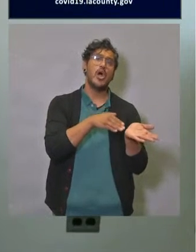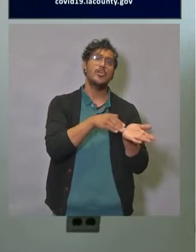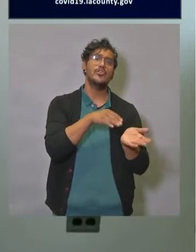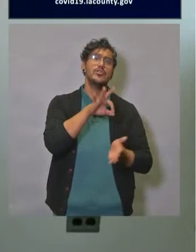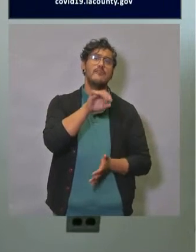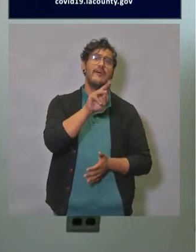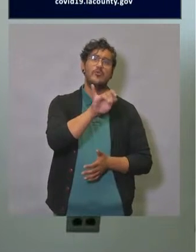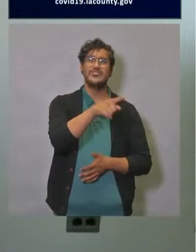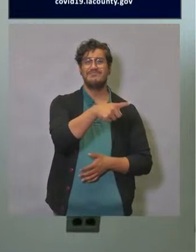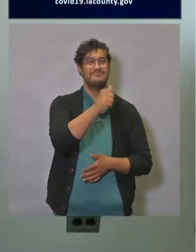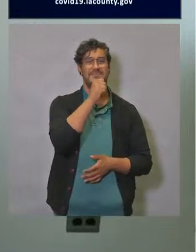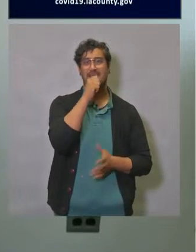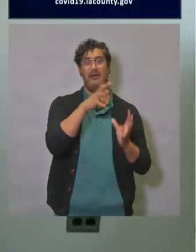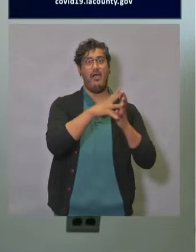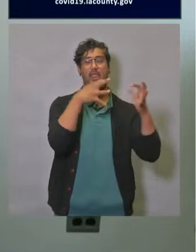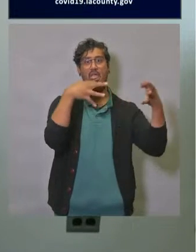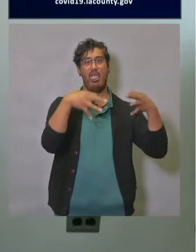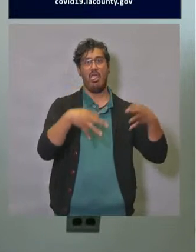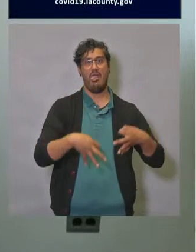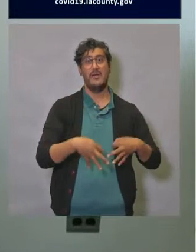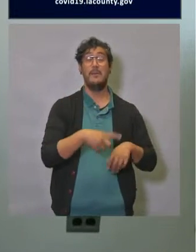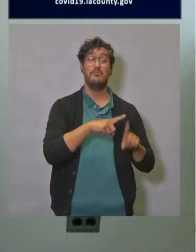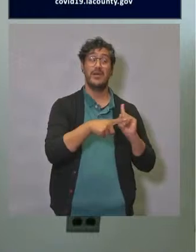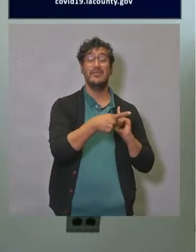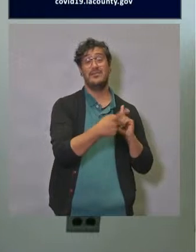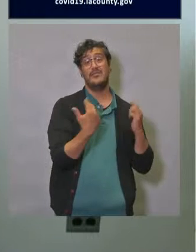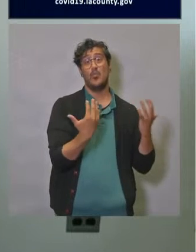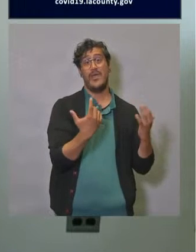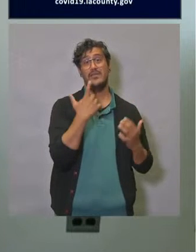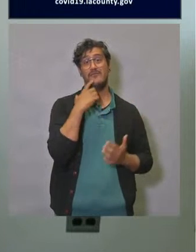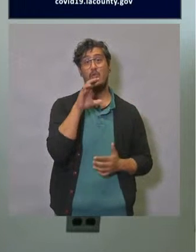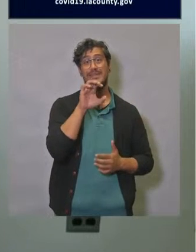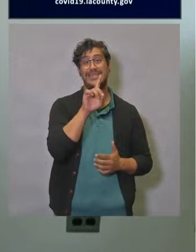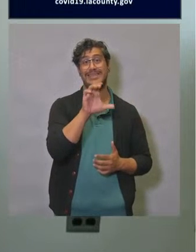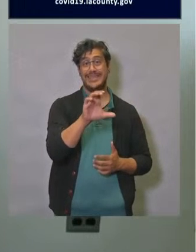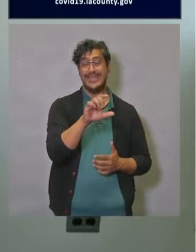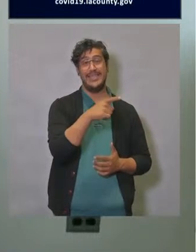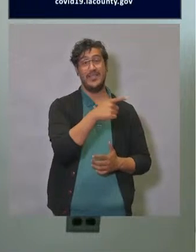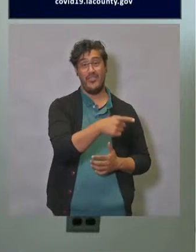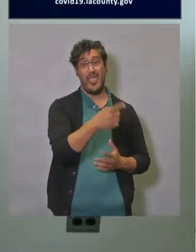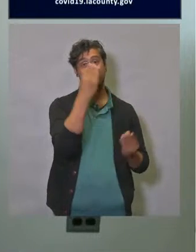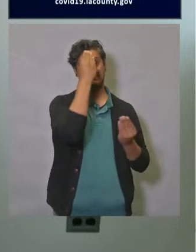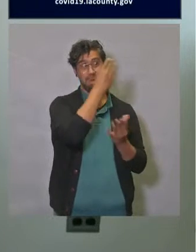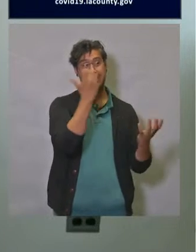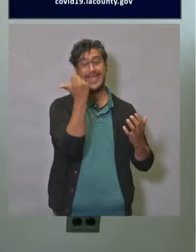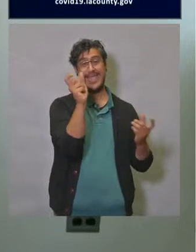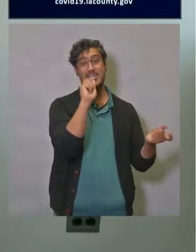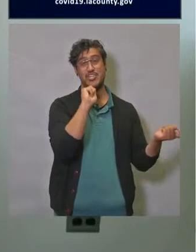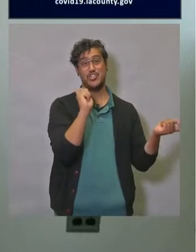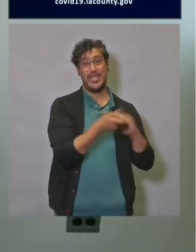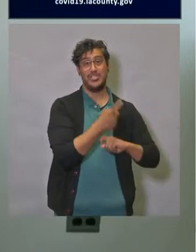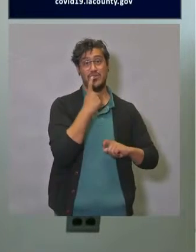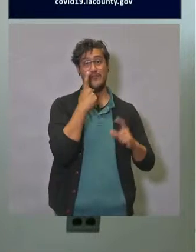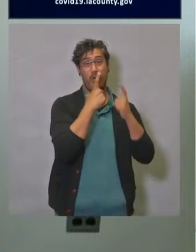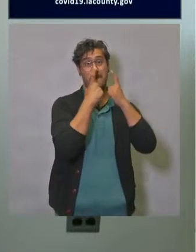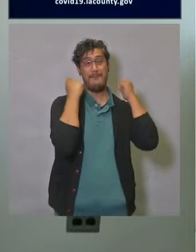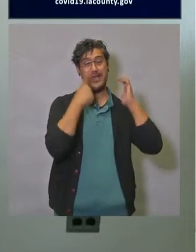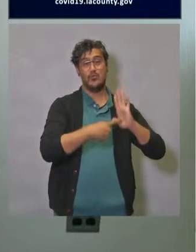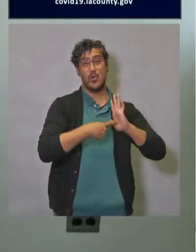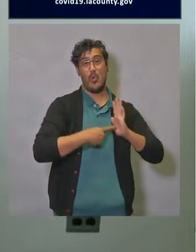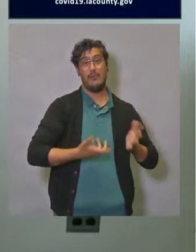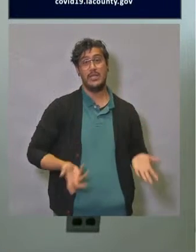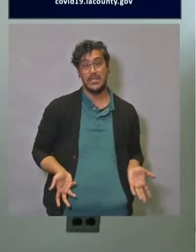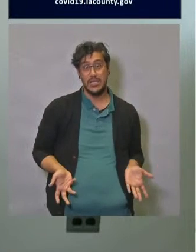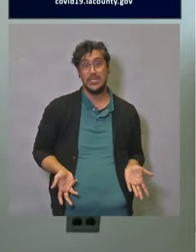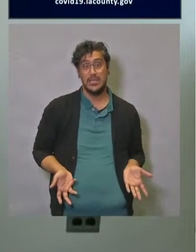and I think he, like us, is waiting for the CDC to issue any changes in the masking guidance.